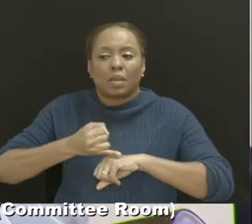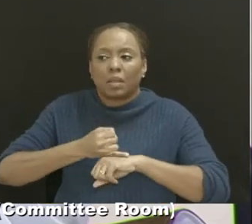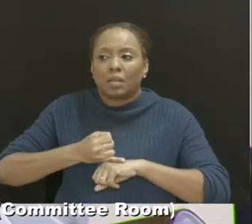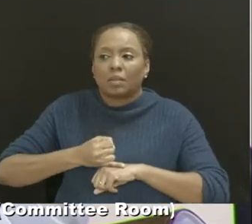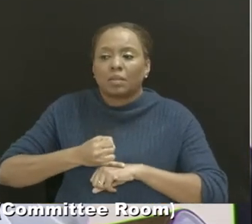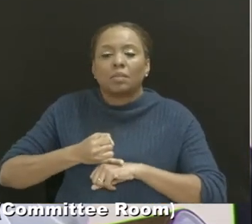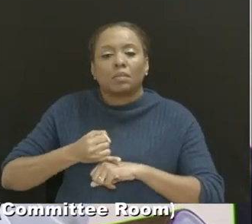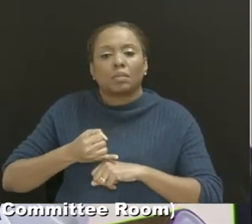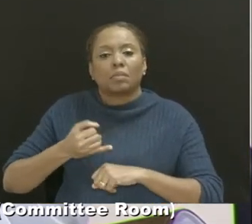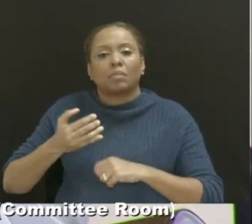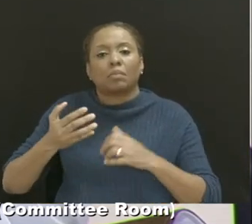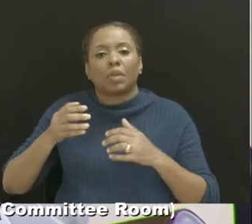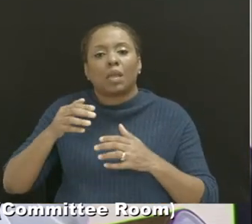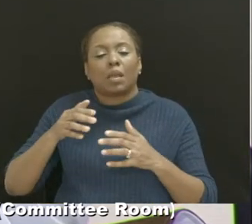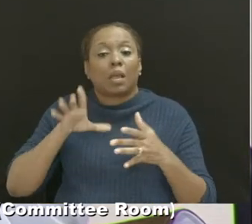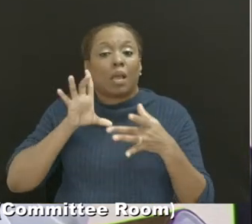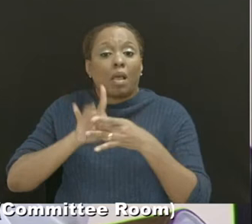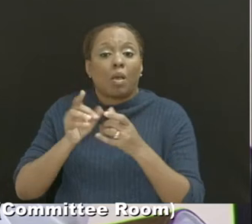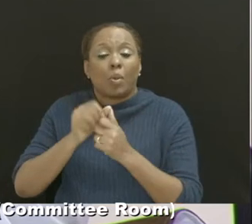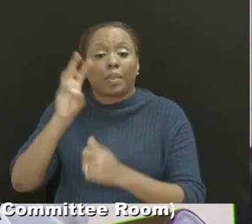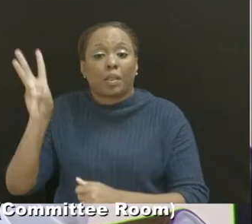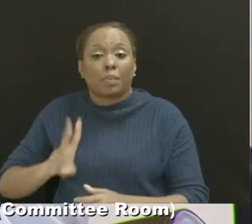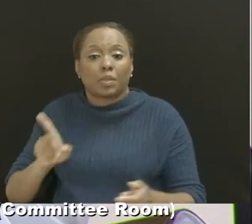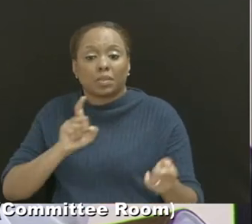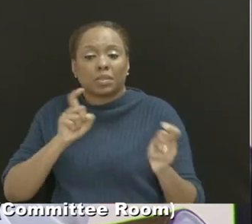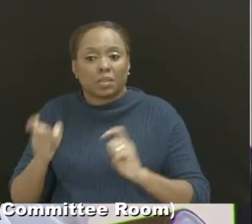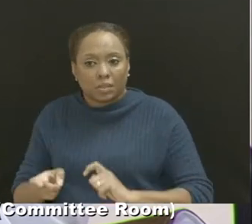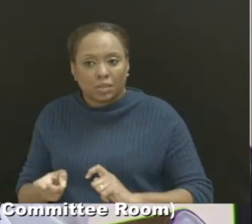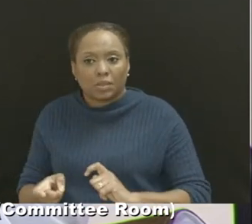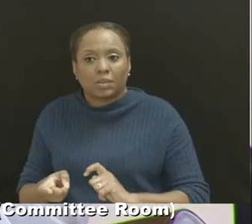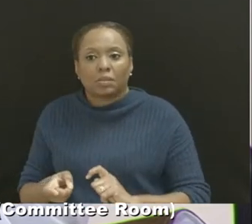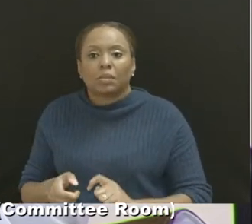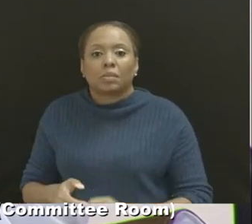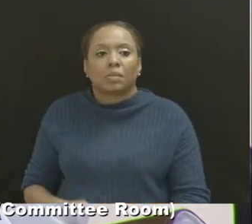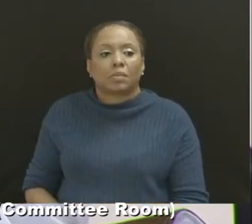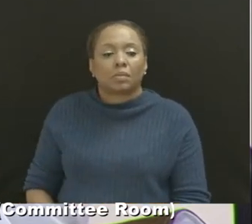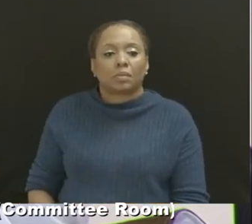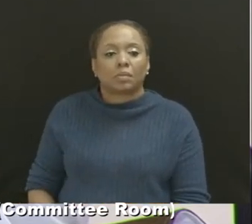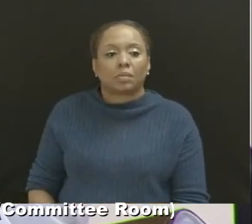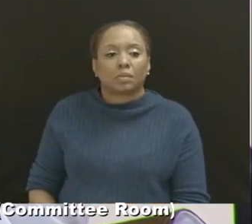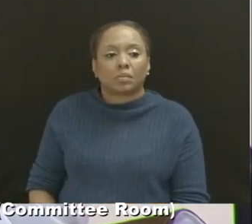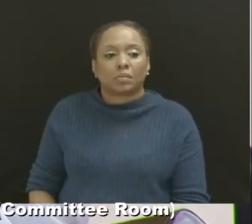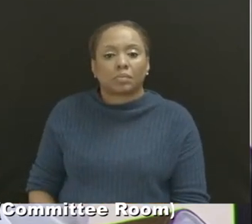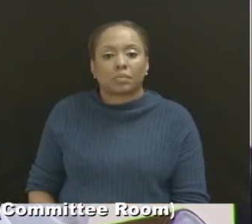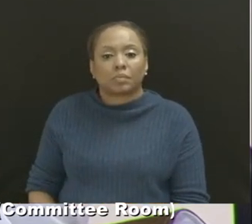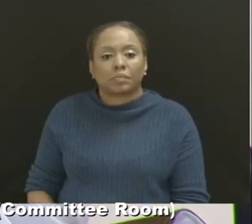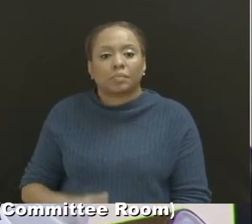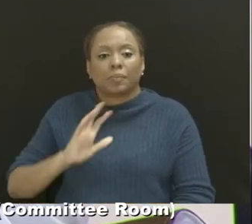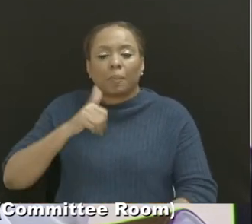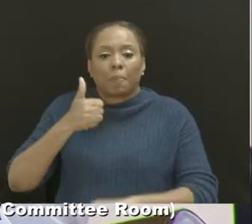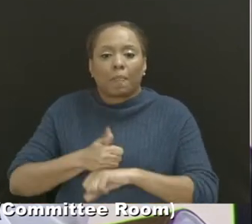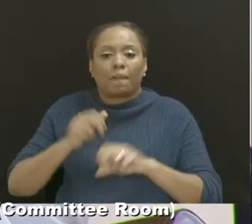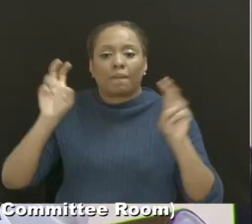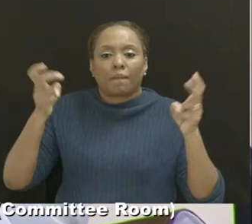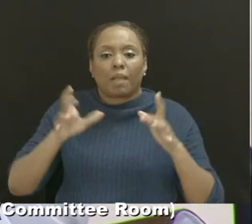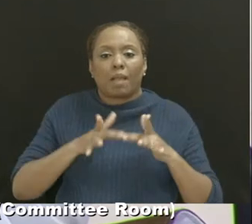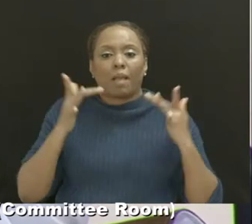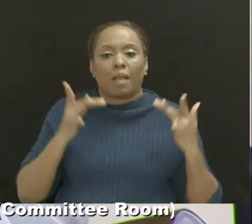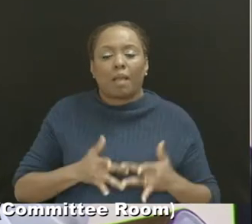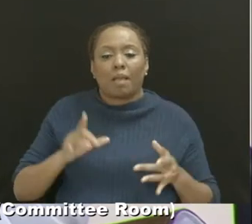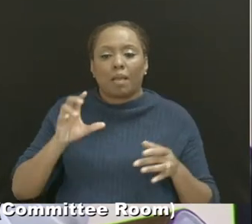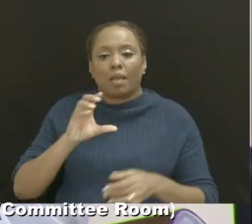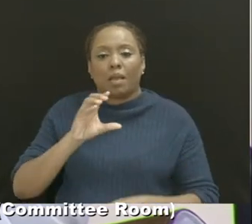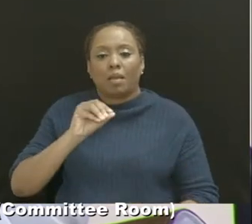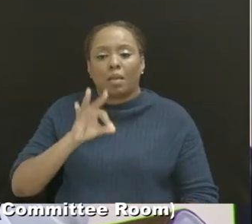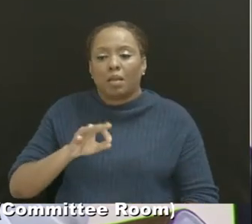which we intend to bring to the Heart of Barbados. So the concept and the establishment of the Heart of Barbados as a going concern for